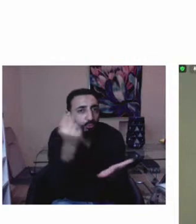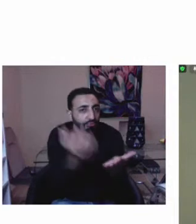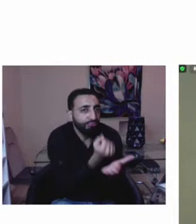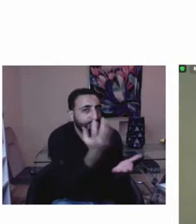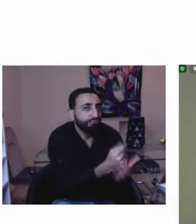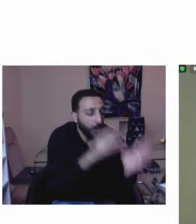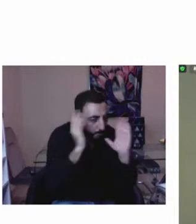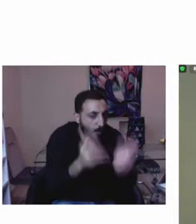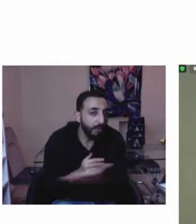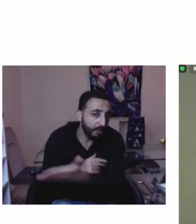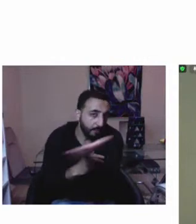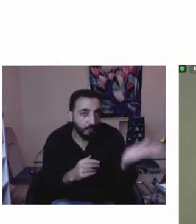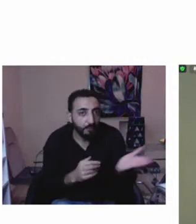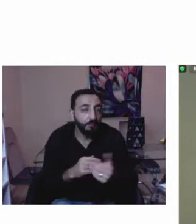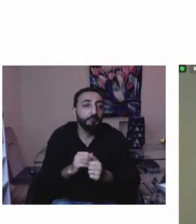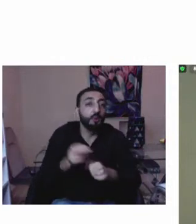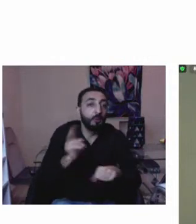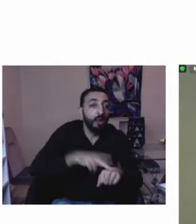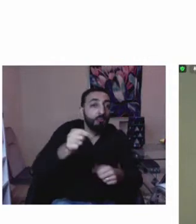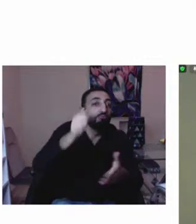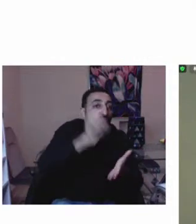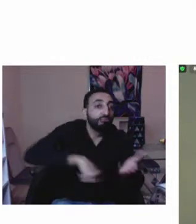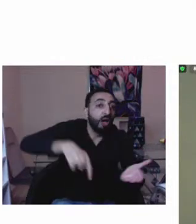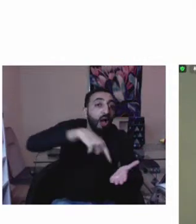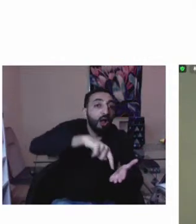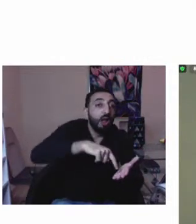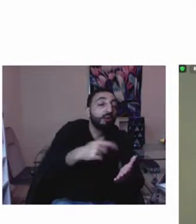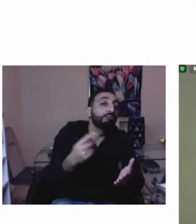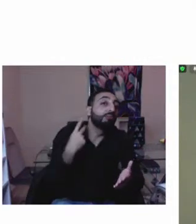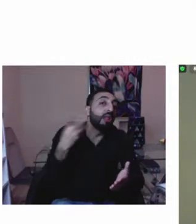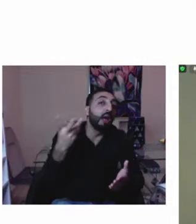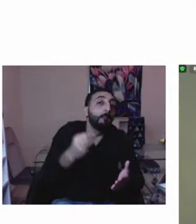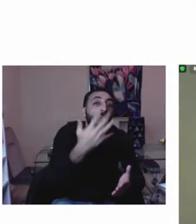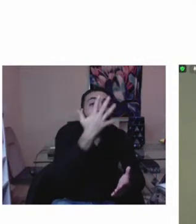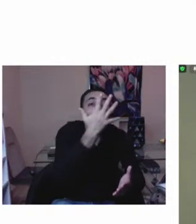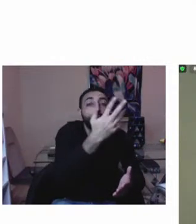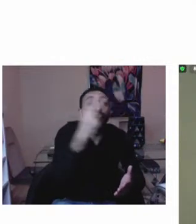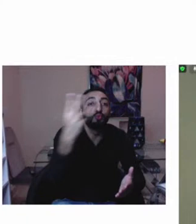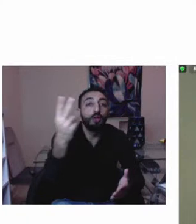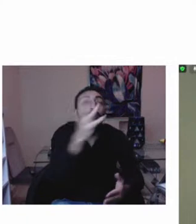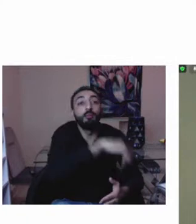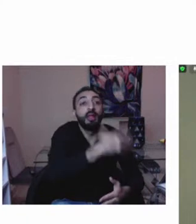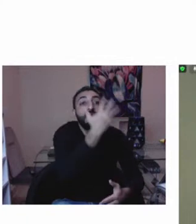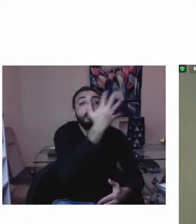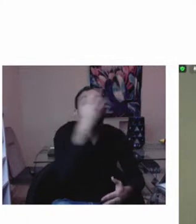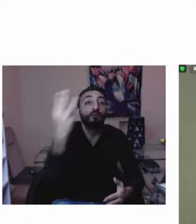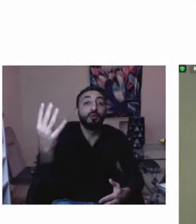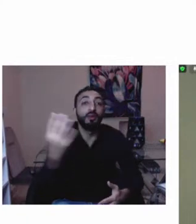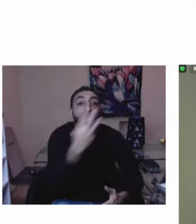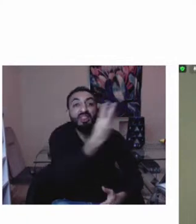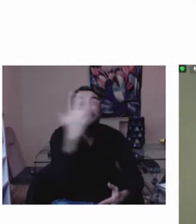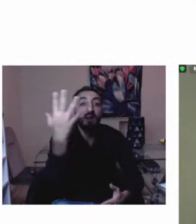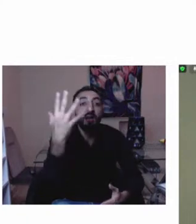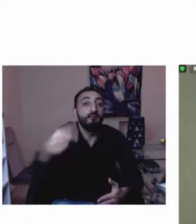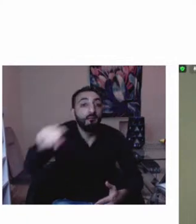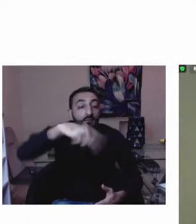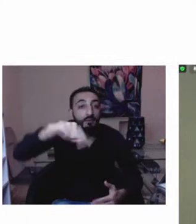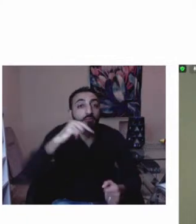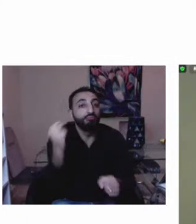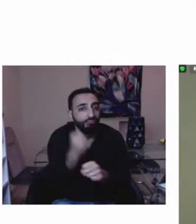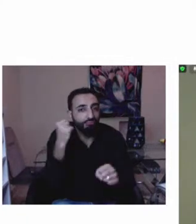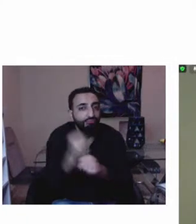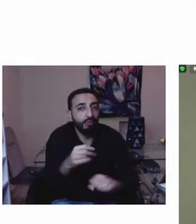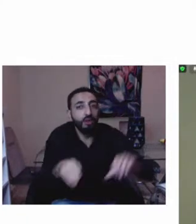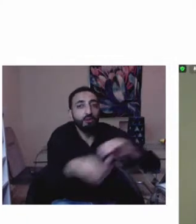resolution 2535 that encourages the member states to work in favor of